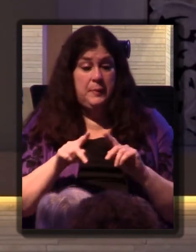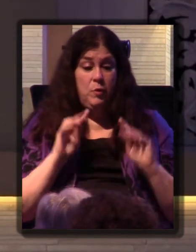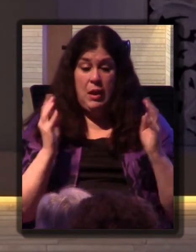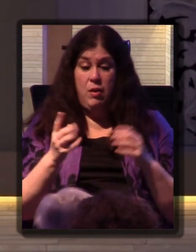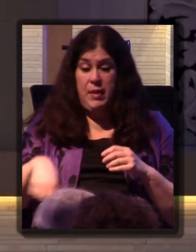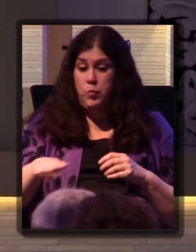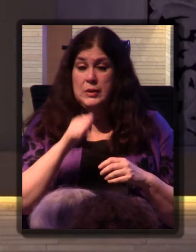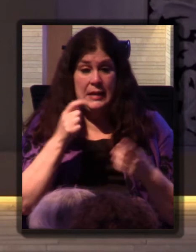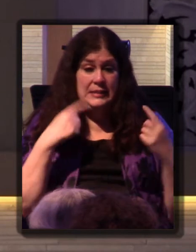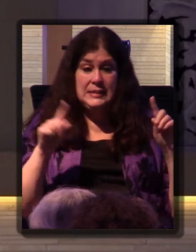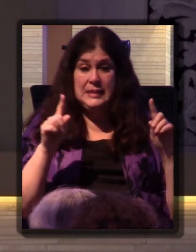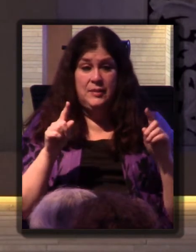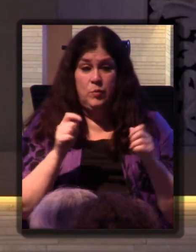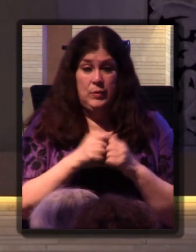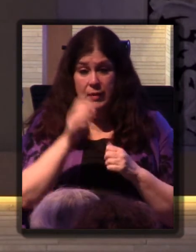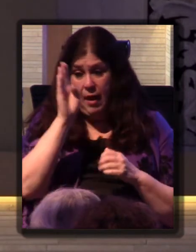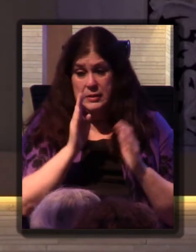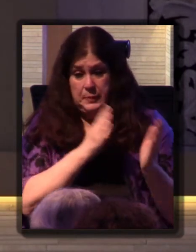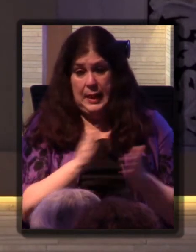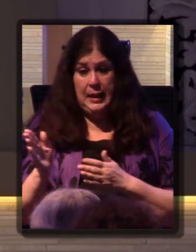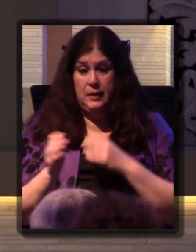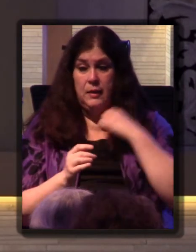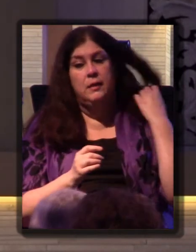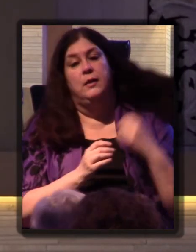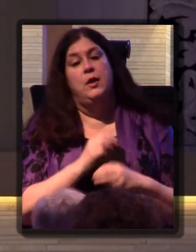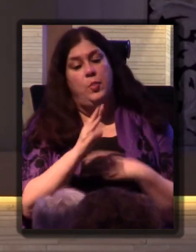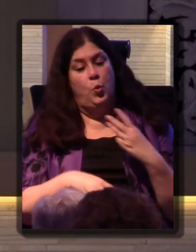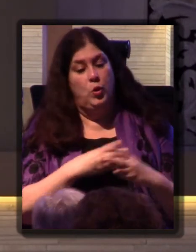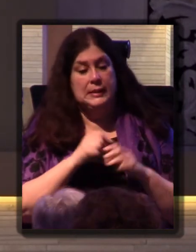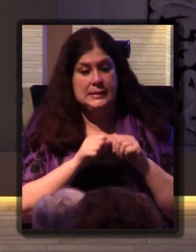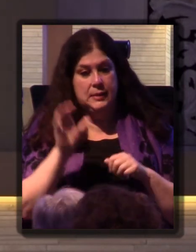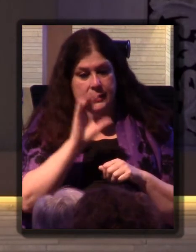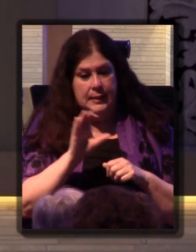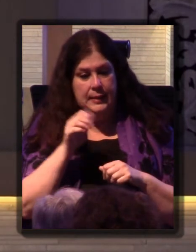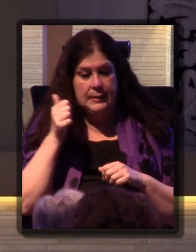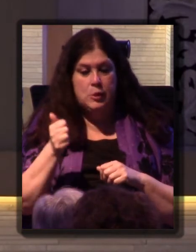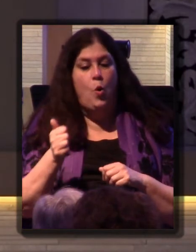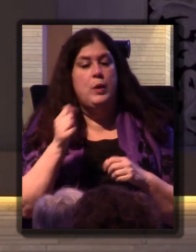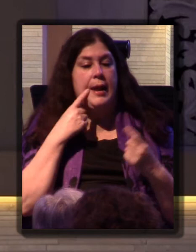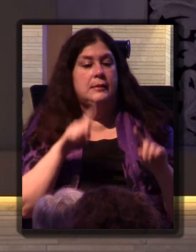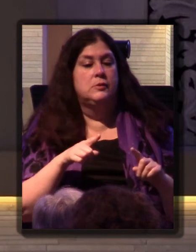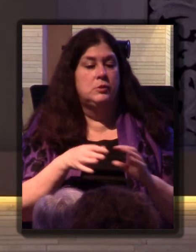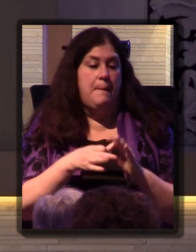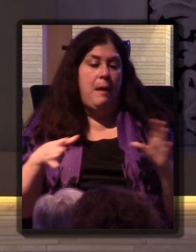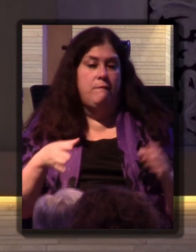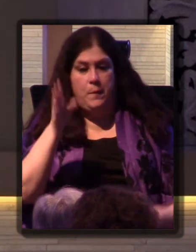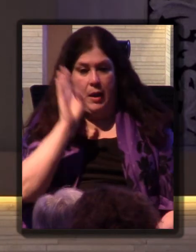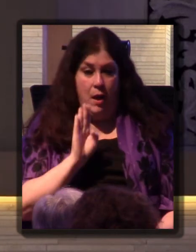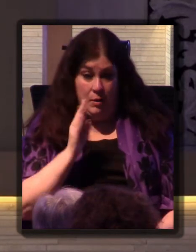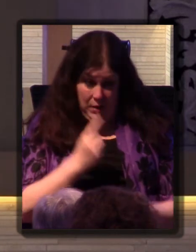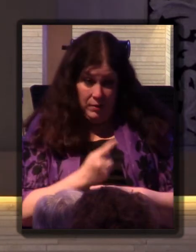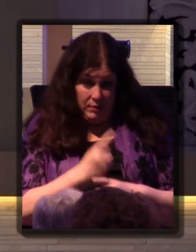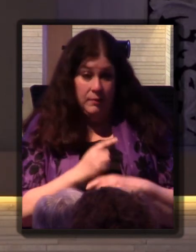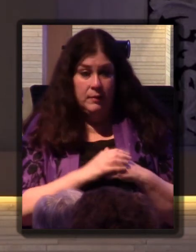because those around you will not succeed by God's plan. And the world is still seeking its own answers